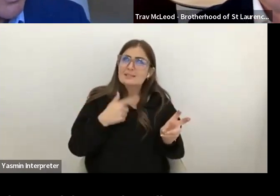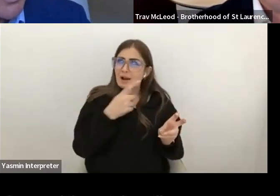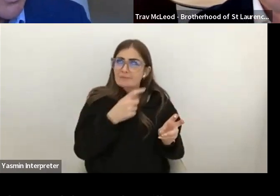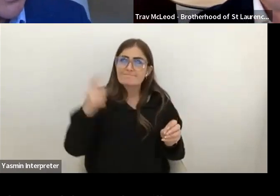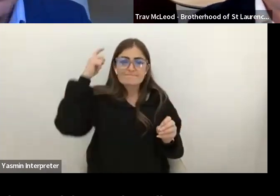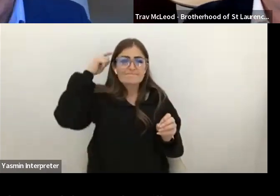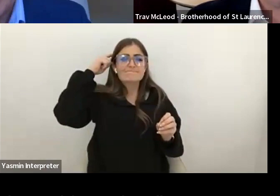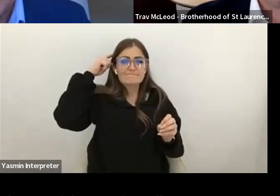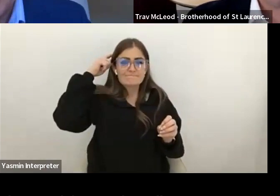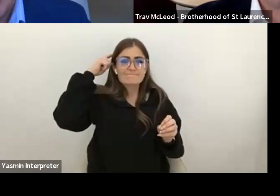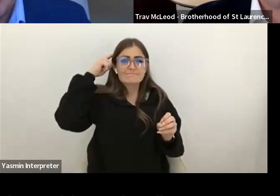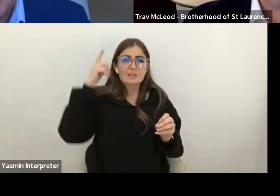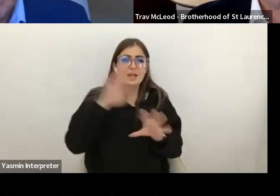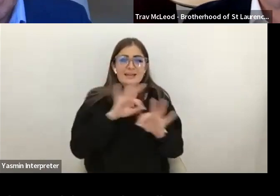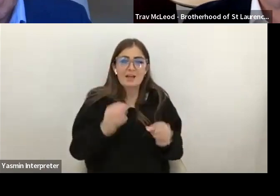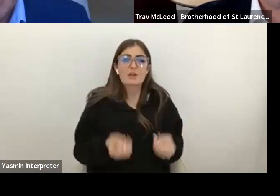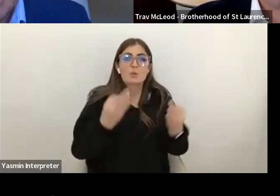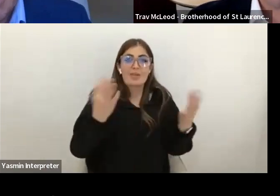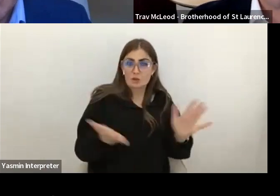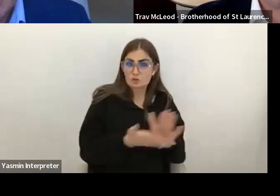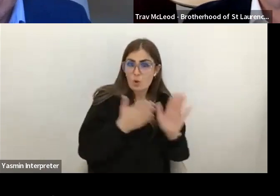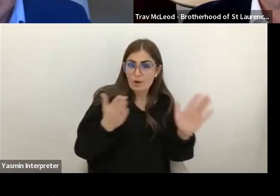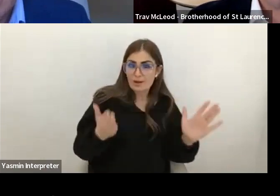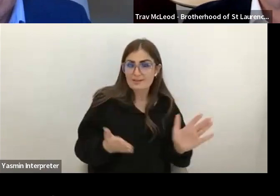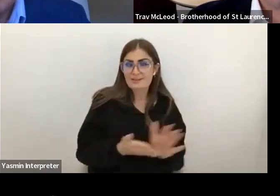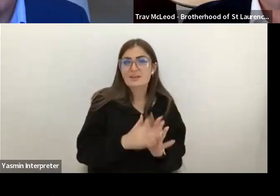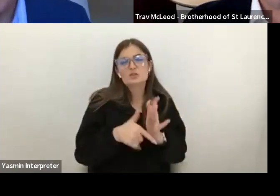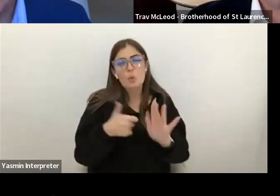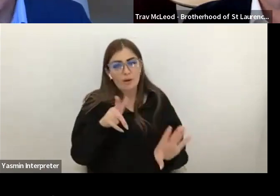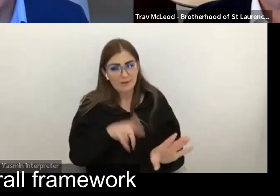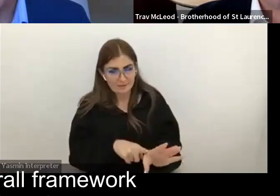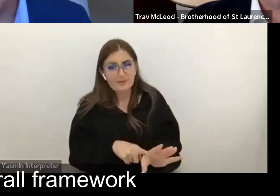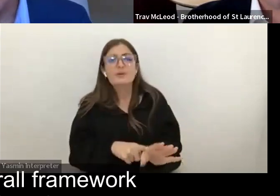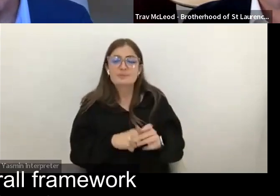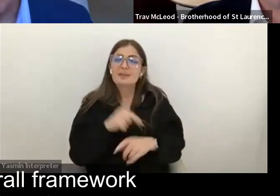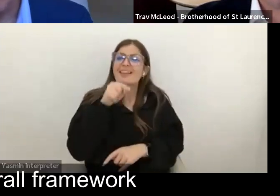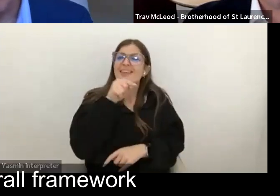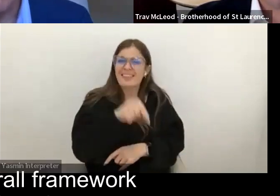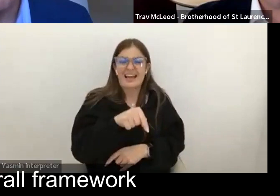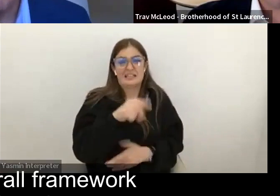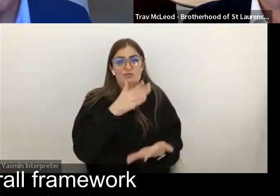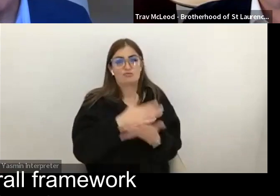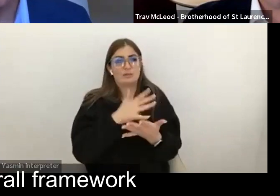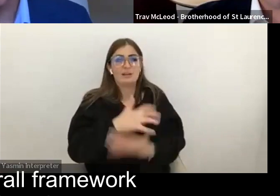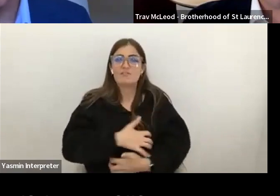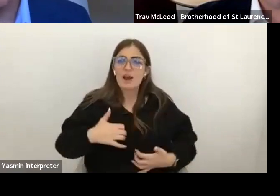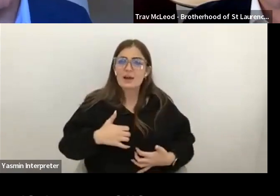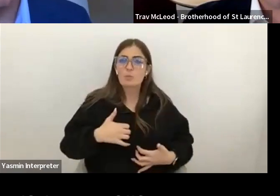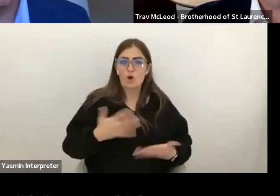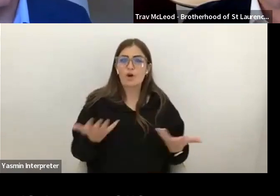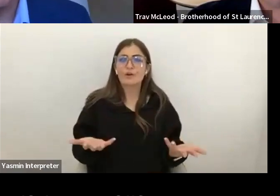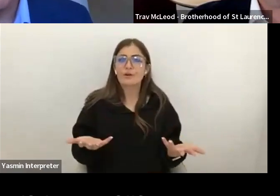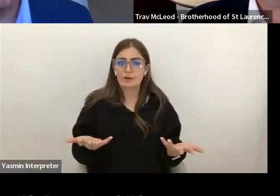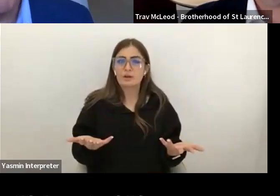which was nothing without joy. And I think that's the, you know, that's the overall framework. We're talking about, you